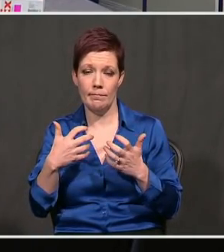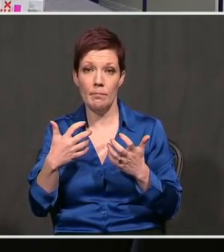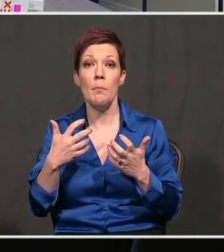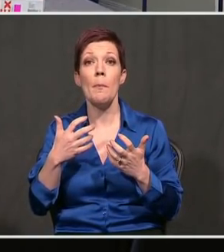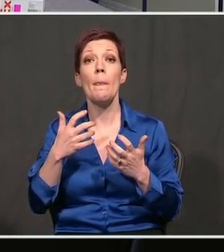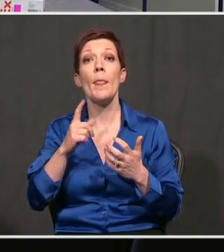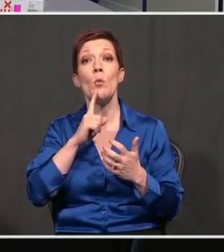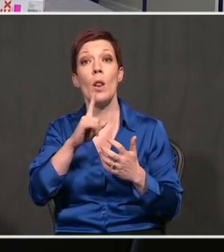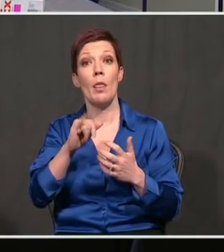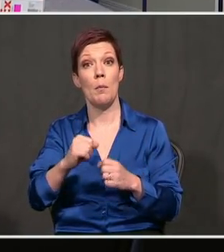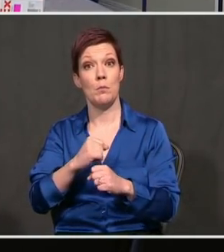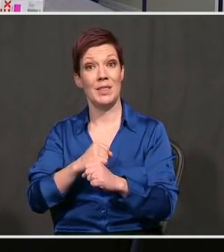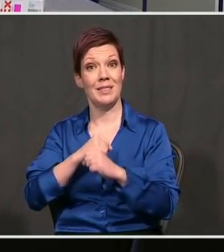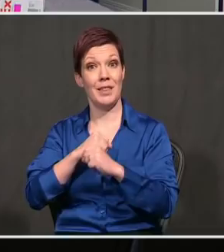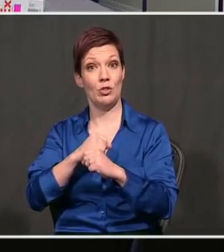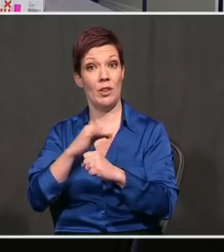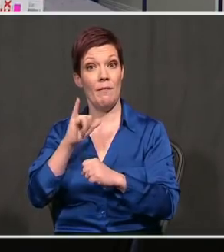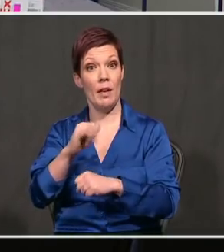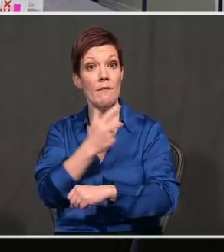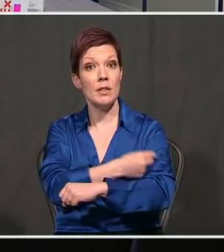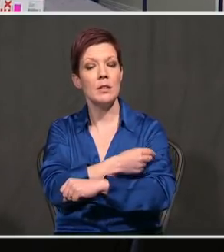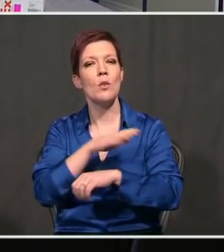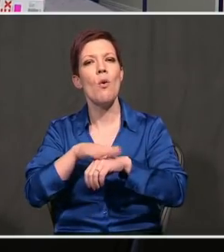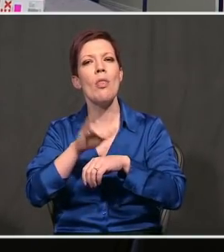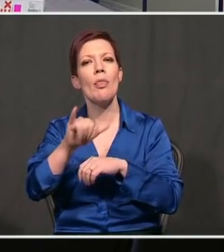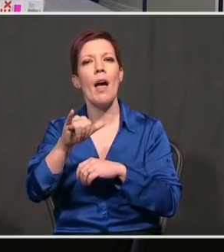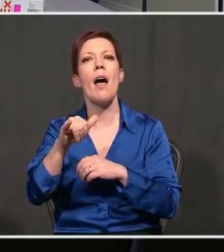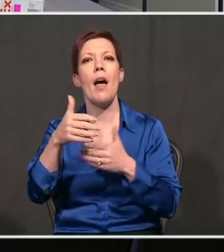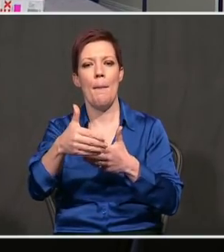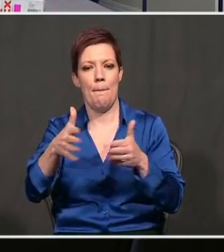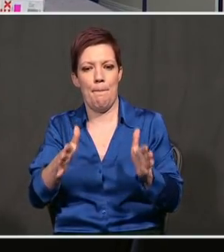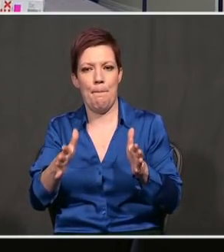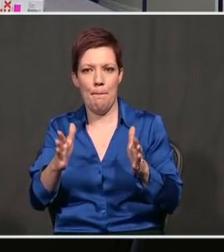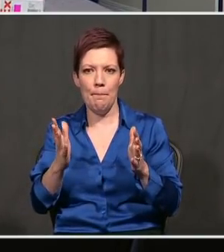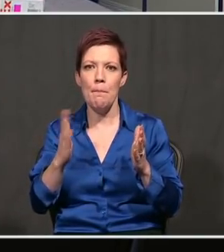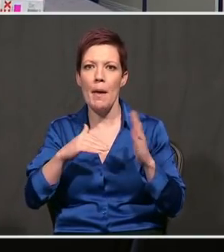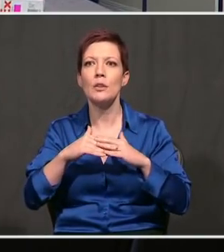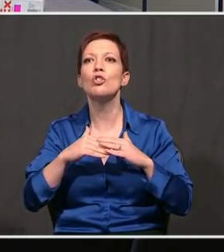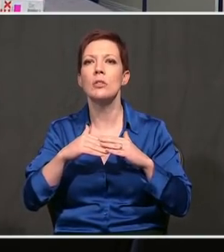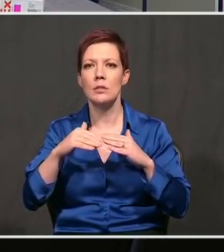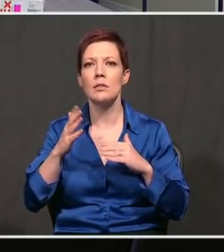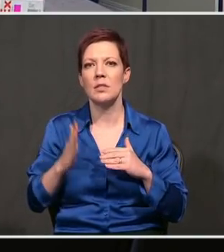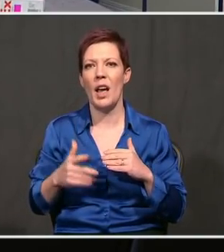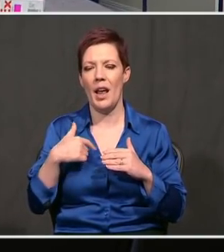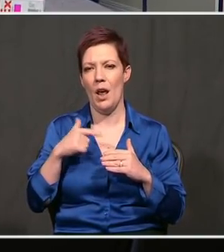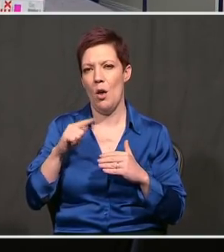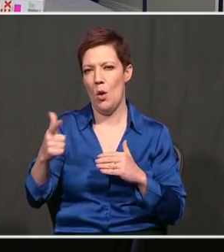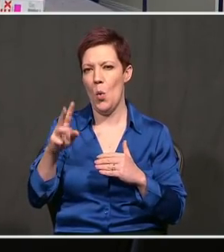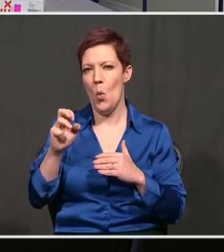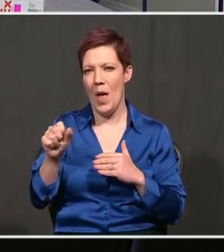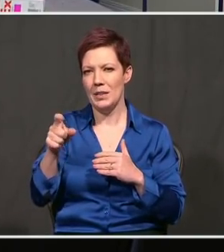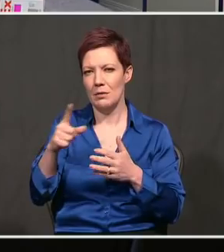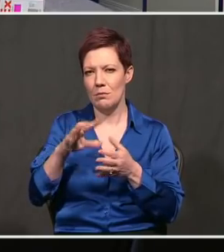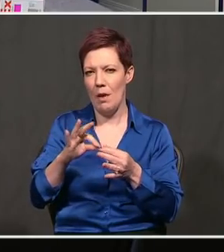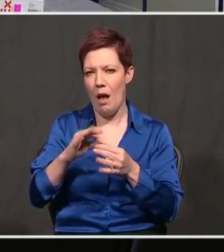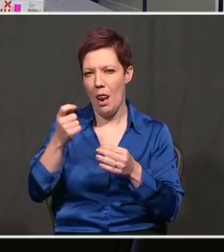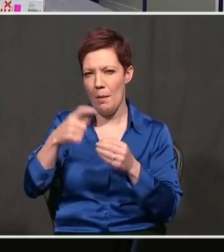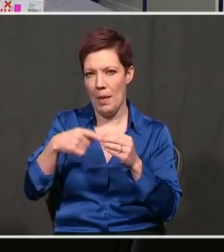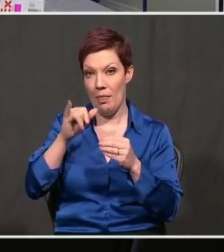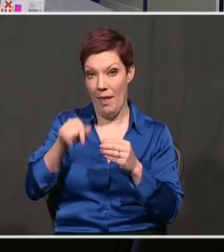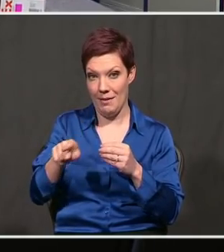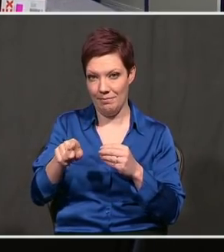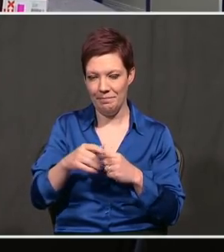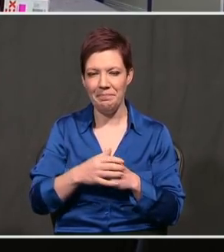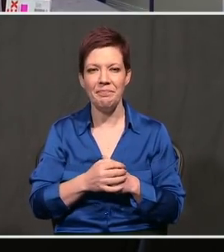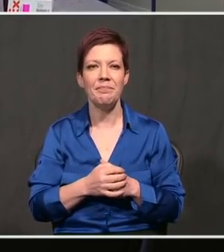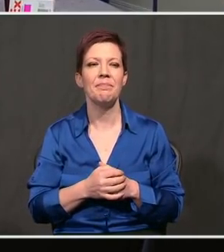onus on protecting the vaccine is on the packaging side, and I know Wes is going to talk a little bit to that, so I'll hand it over to you, Wes. Sure, thanks. Before